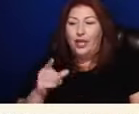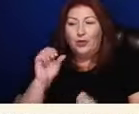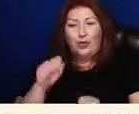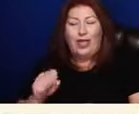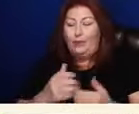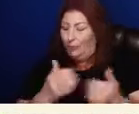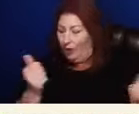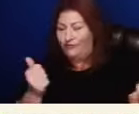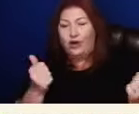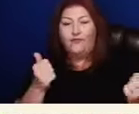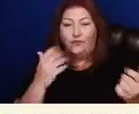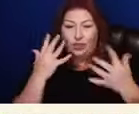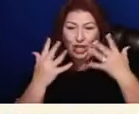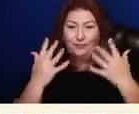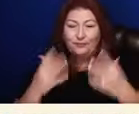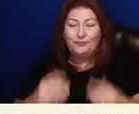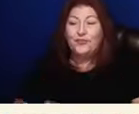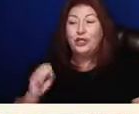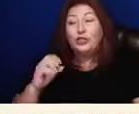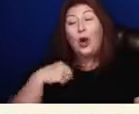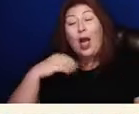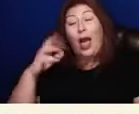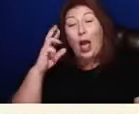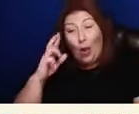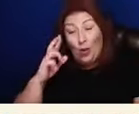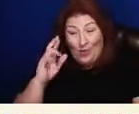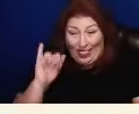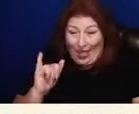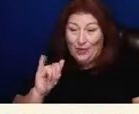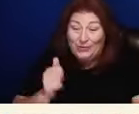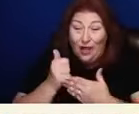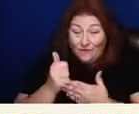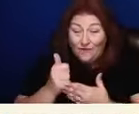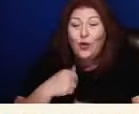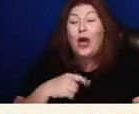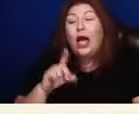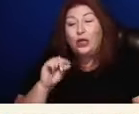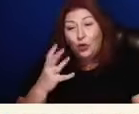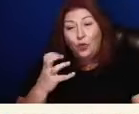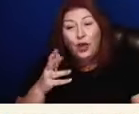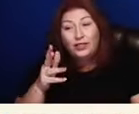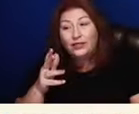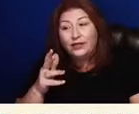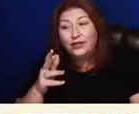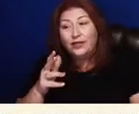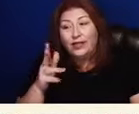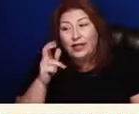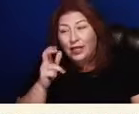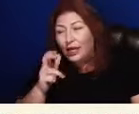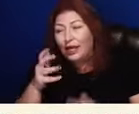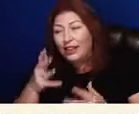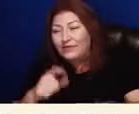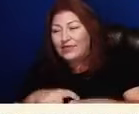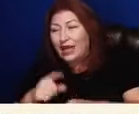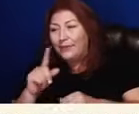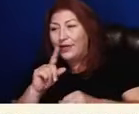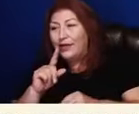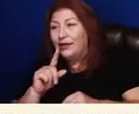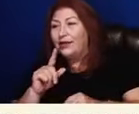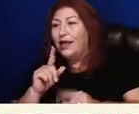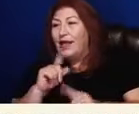shame. So I hope that was helpful. I do want to, we are at time, about time to ask questions if we had any.